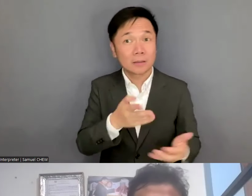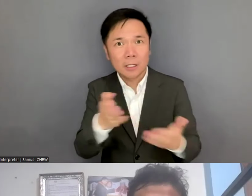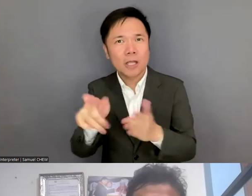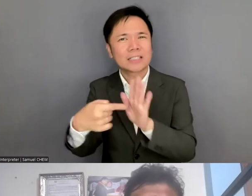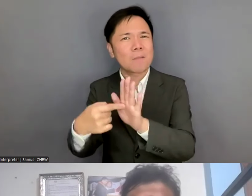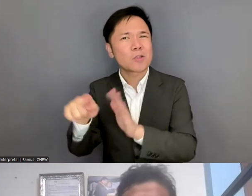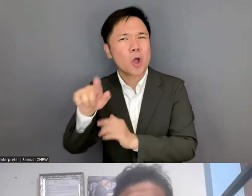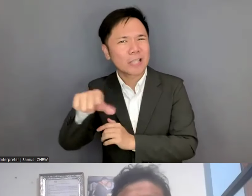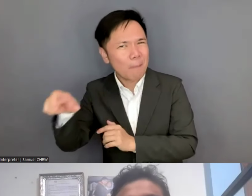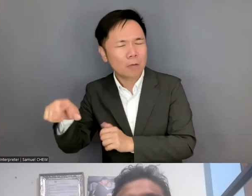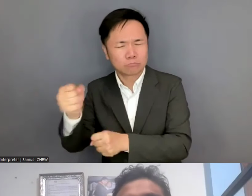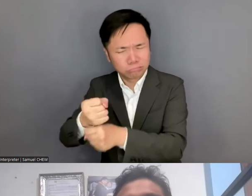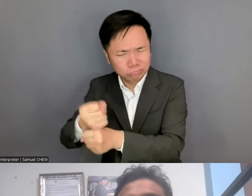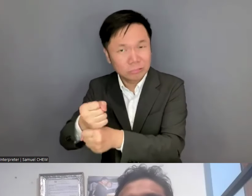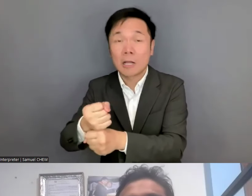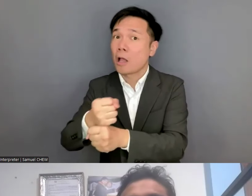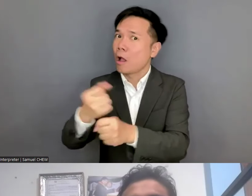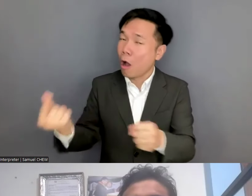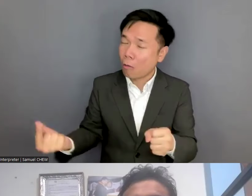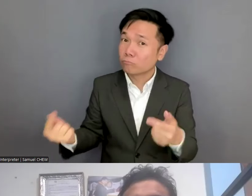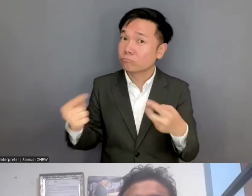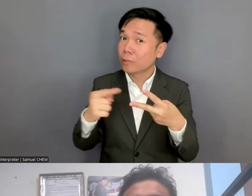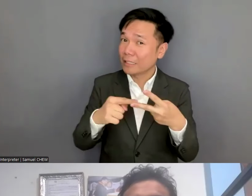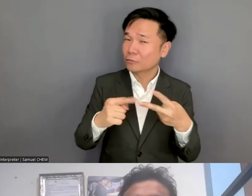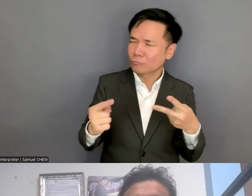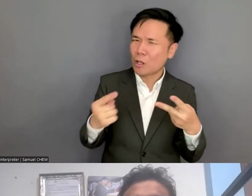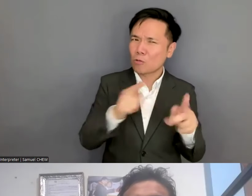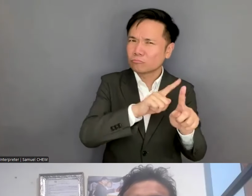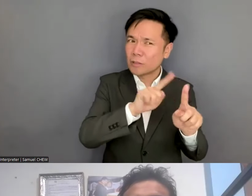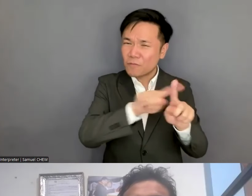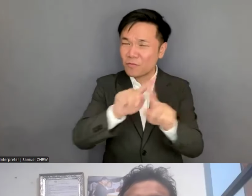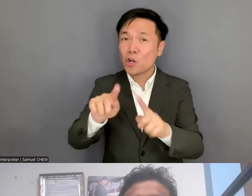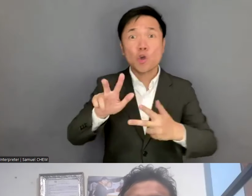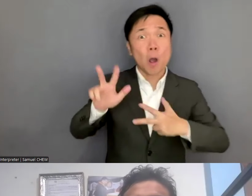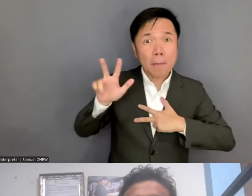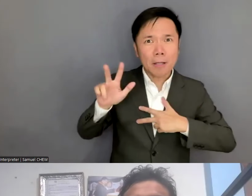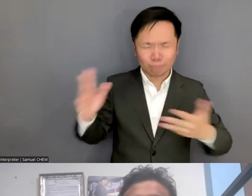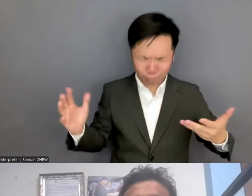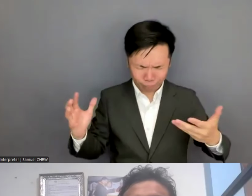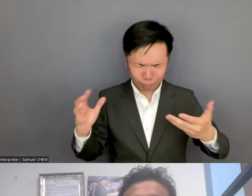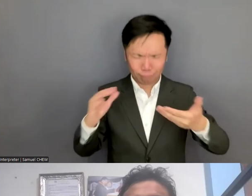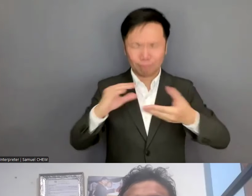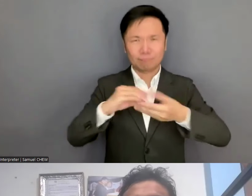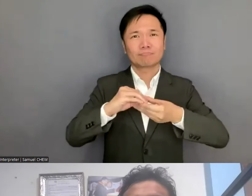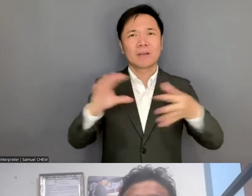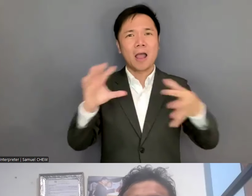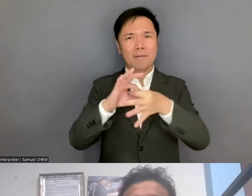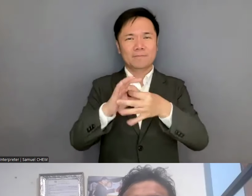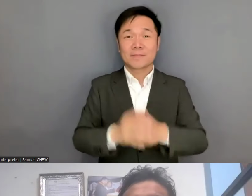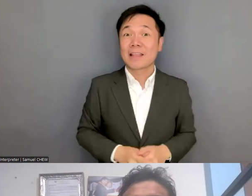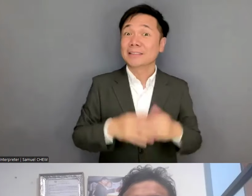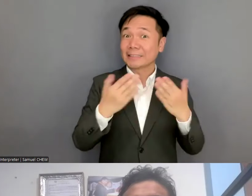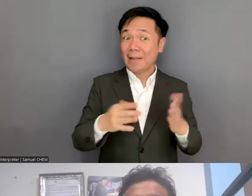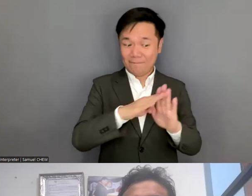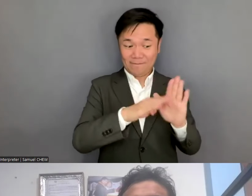and then really see that work moving forward with these type of commitments. And that's going to be the next topic of our conversation today before we go